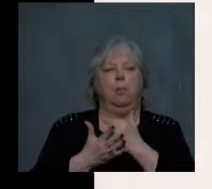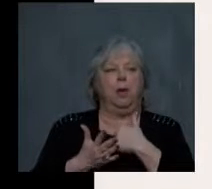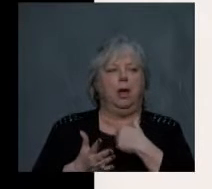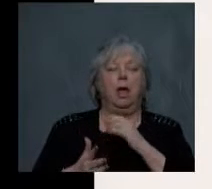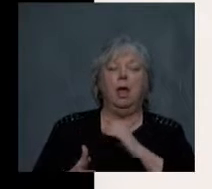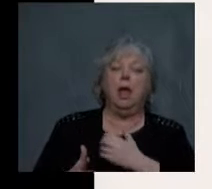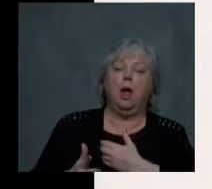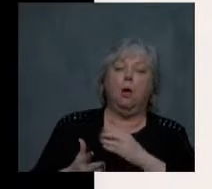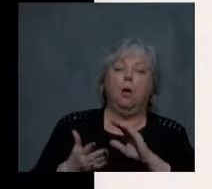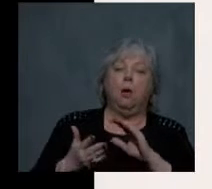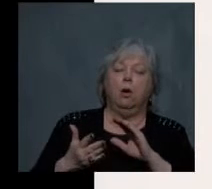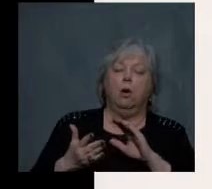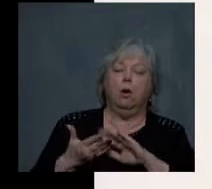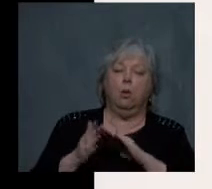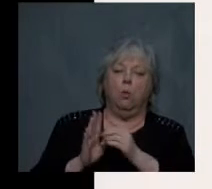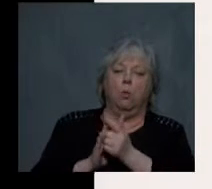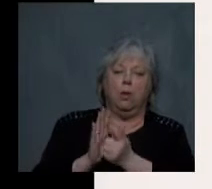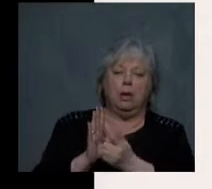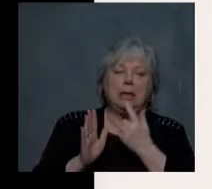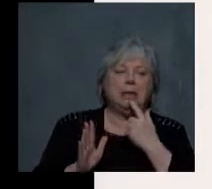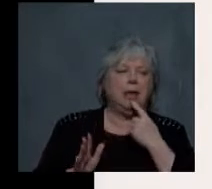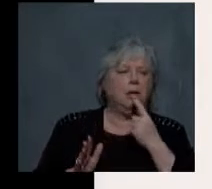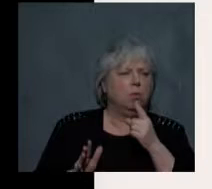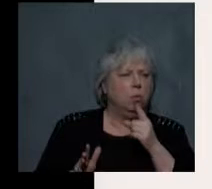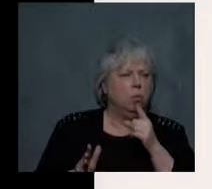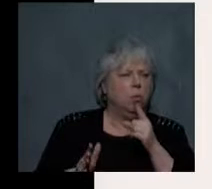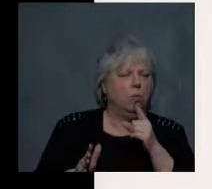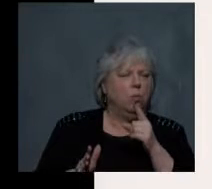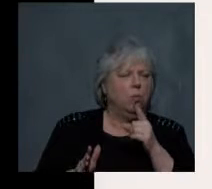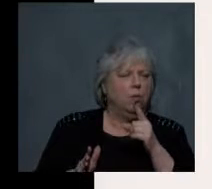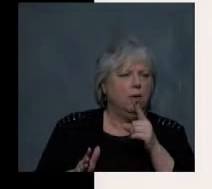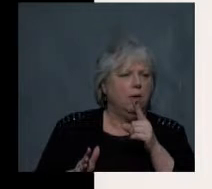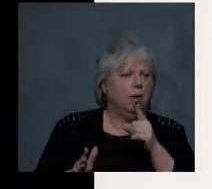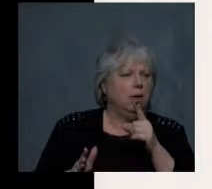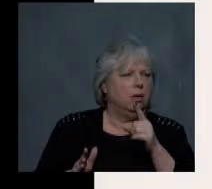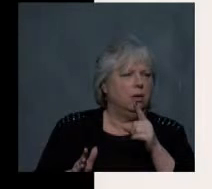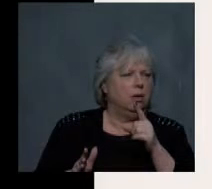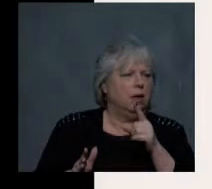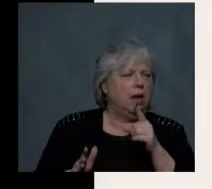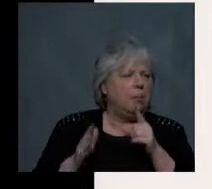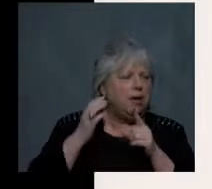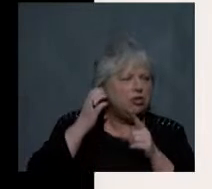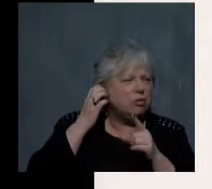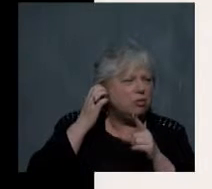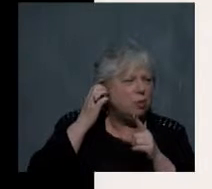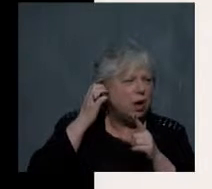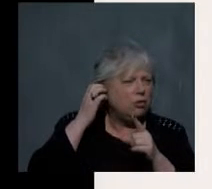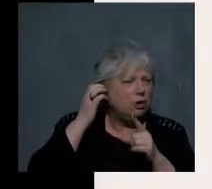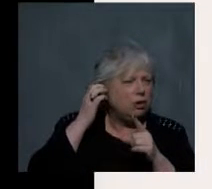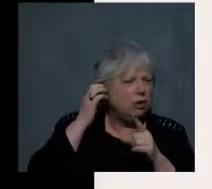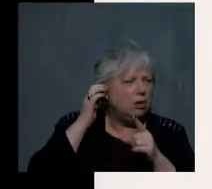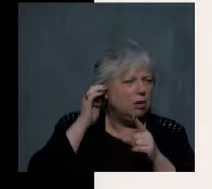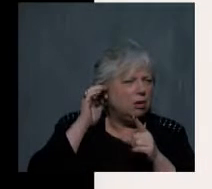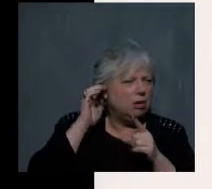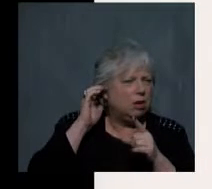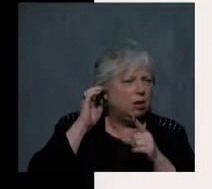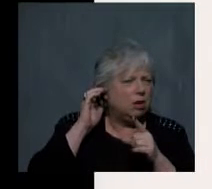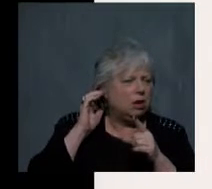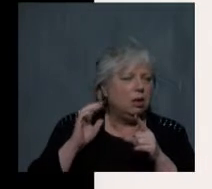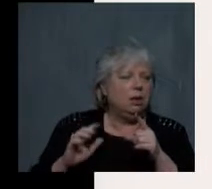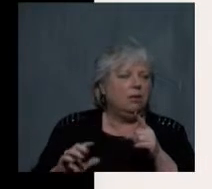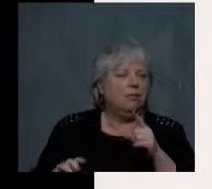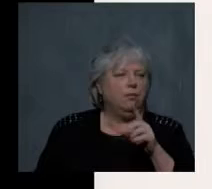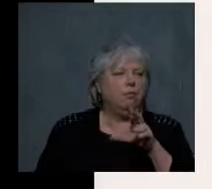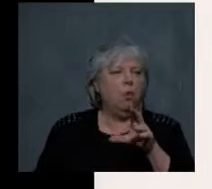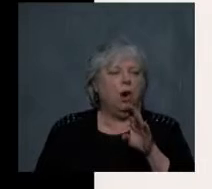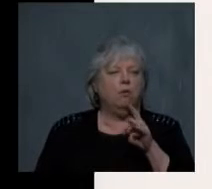says 400 square feet needs a parking space with an office. But we all know that what the city requires as a minimum